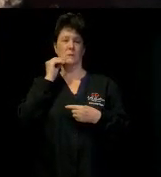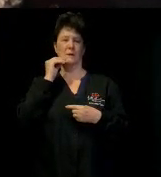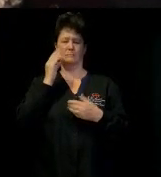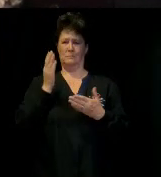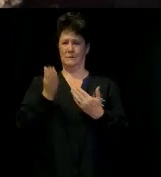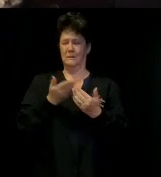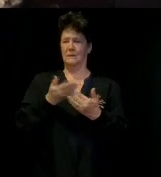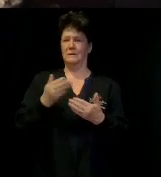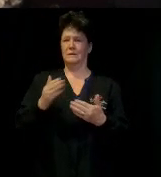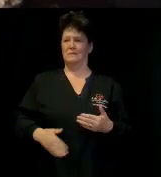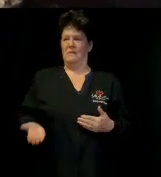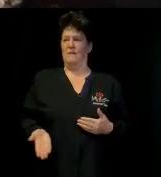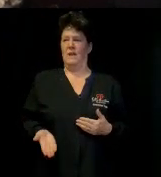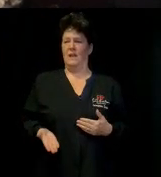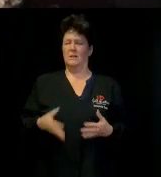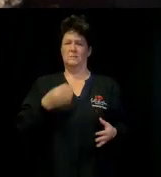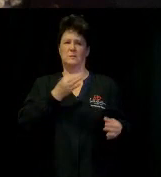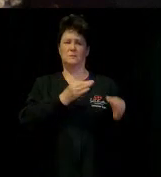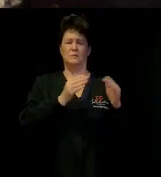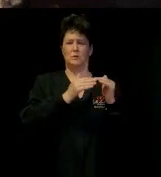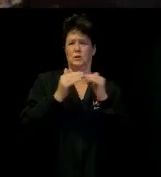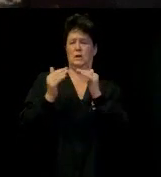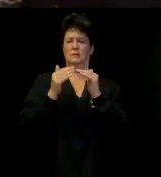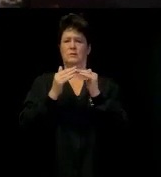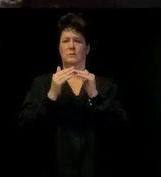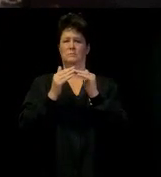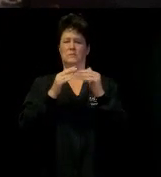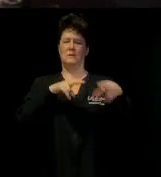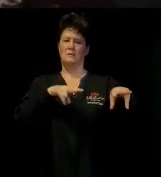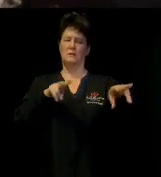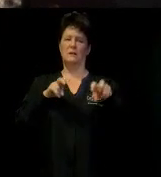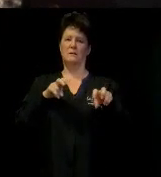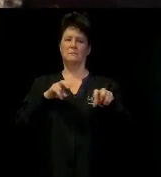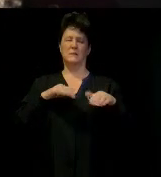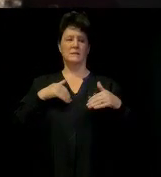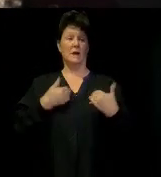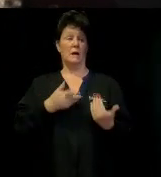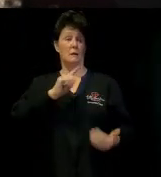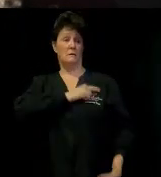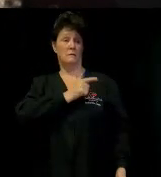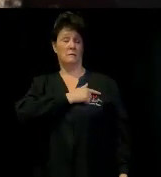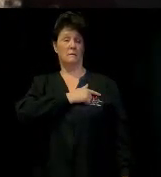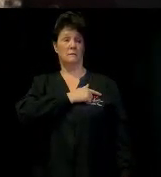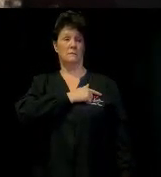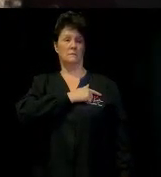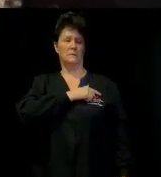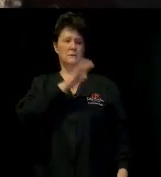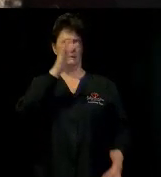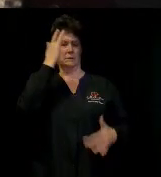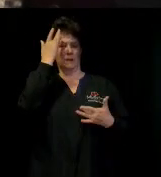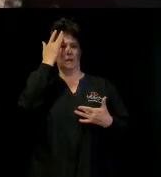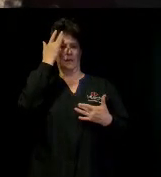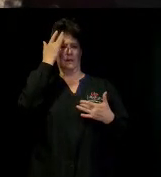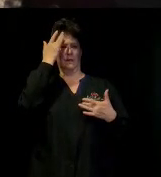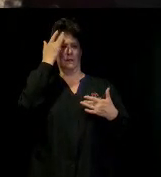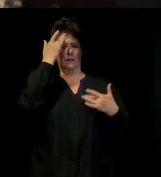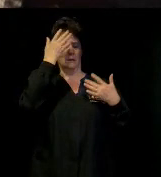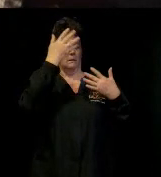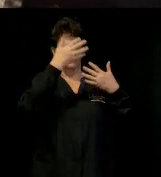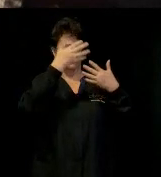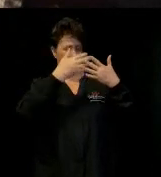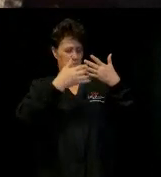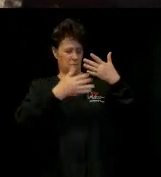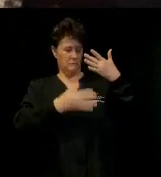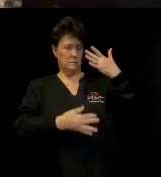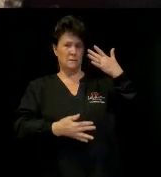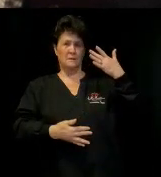hurt, judged, opinionated, self-centered, tired, lazy, medicated, sick, and the list goes on. We are